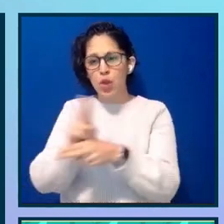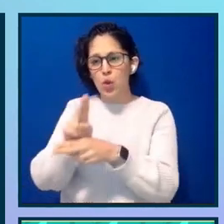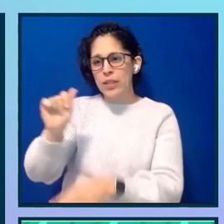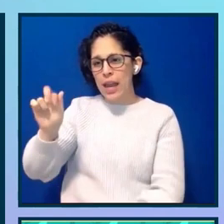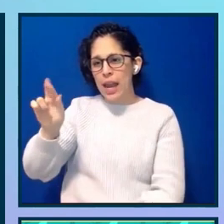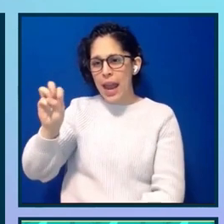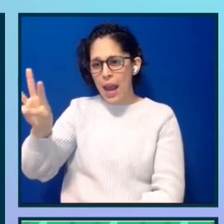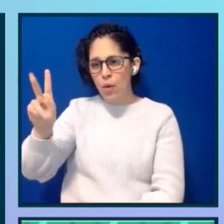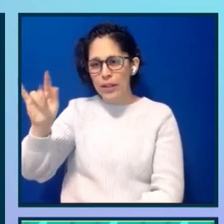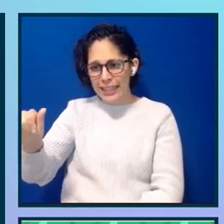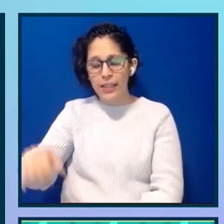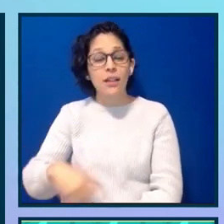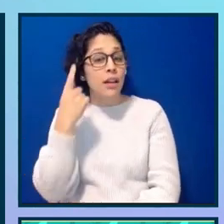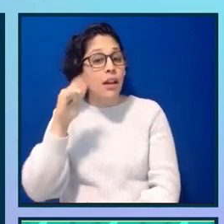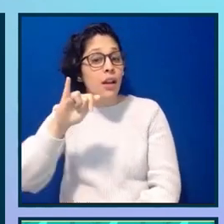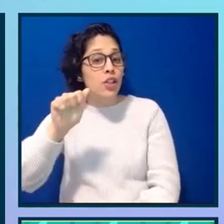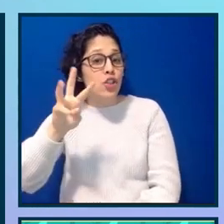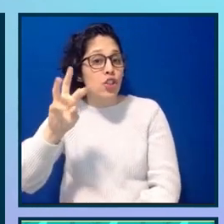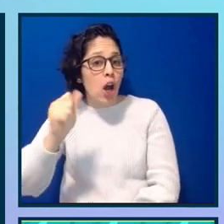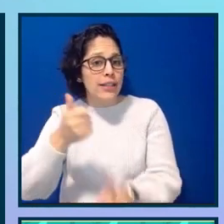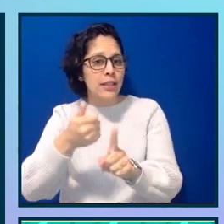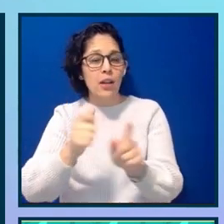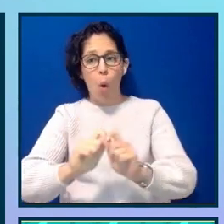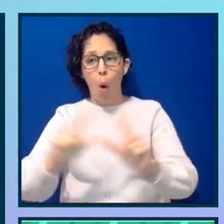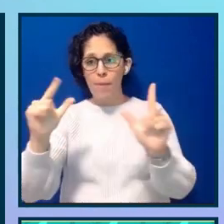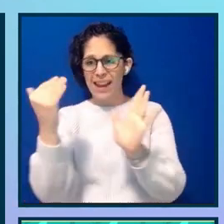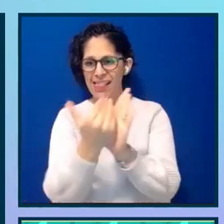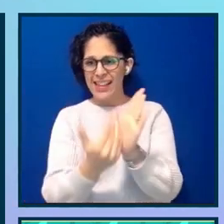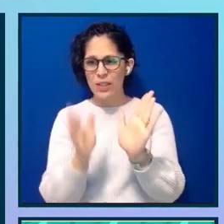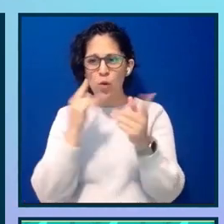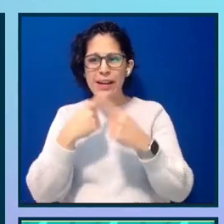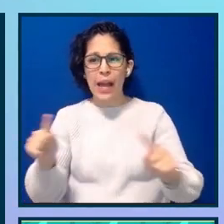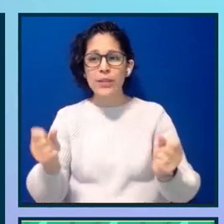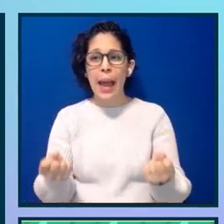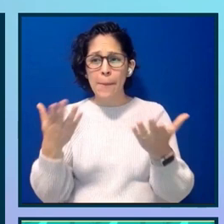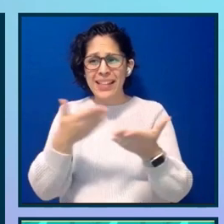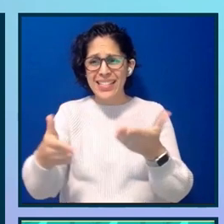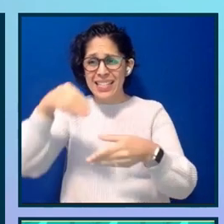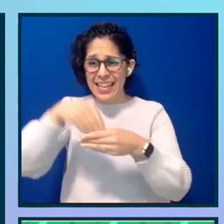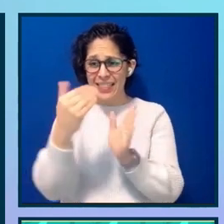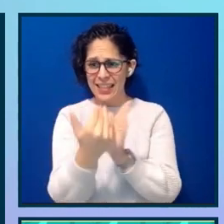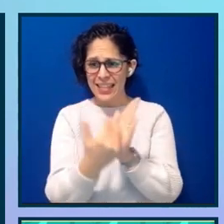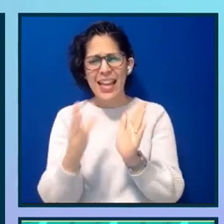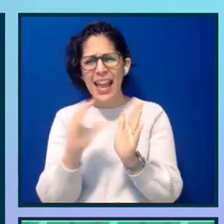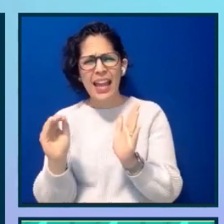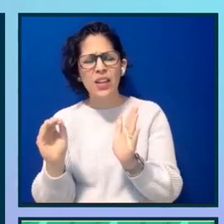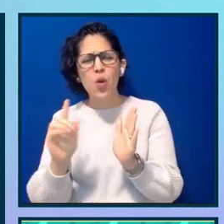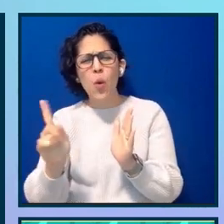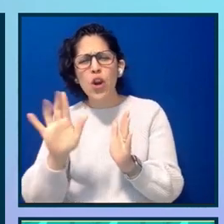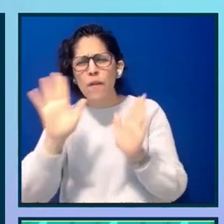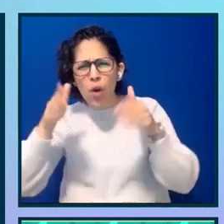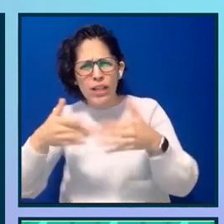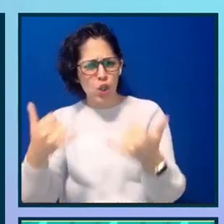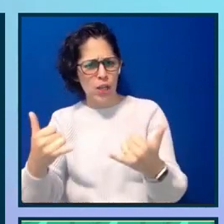JAWS has opened a list, and it announces how many things are in the list and where your focus currently is and what you